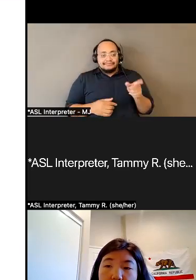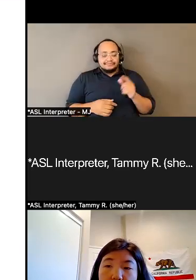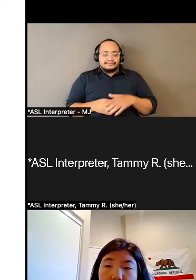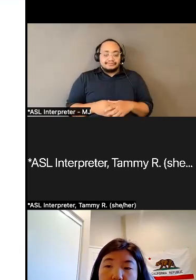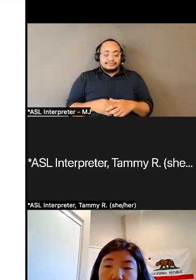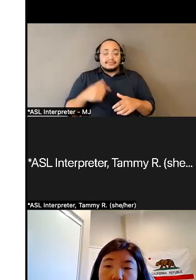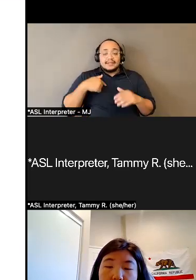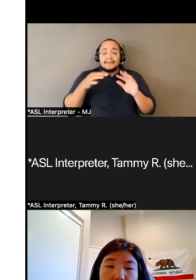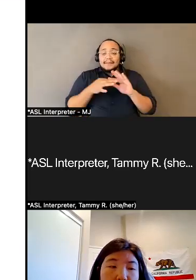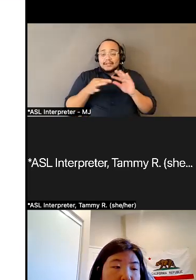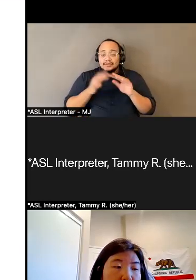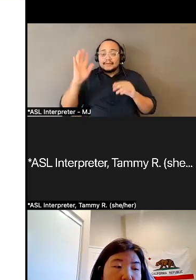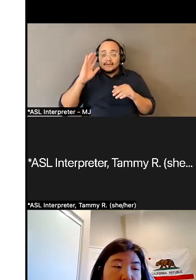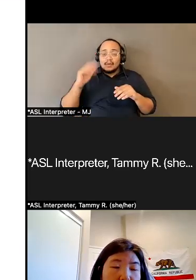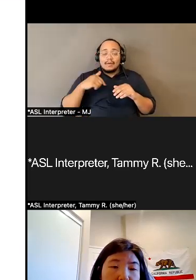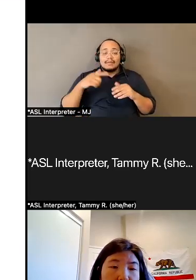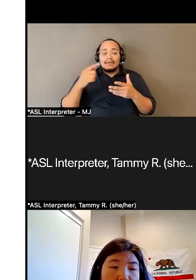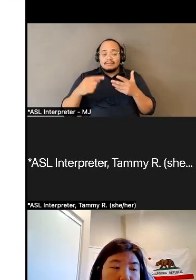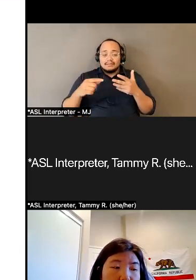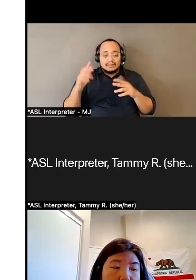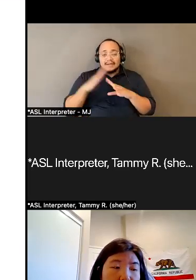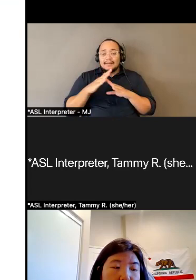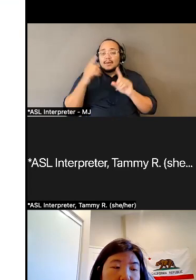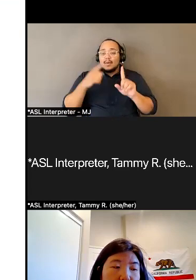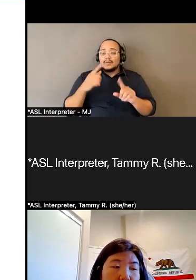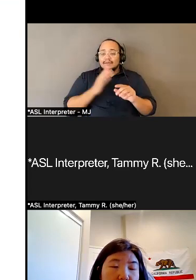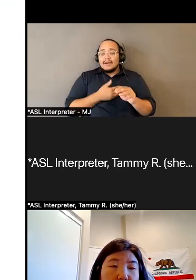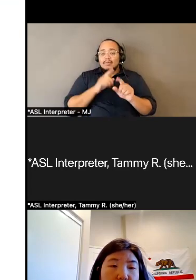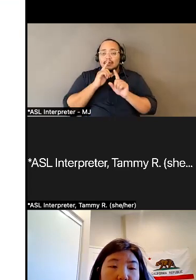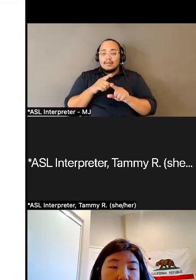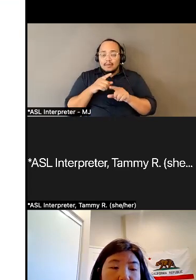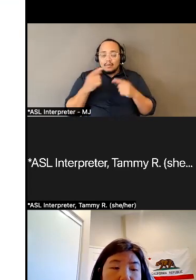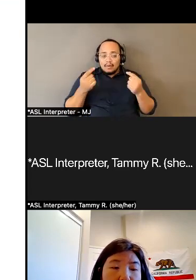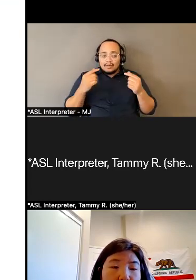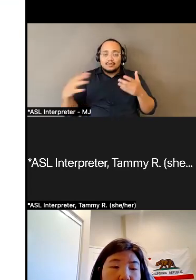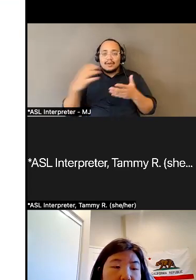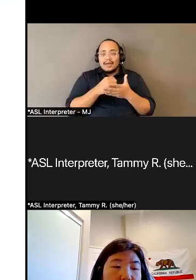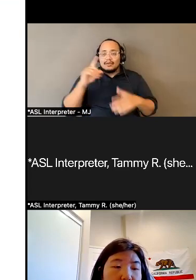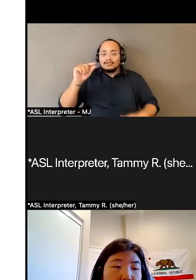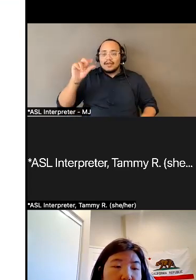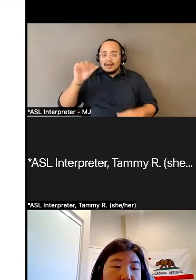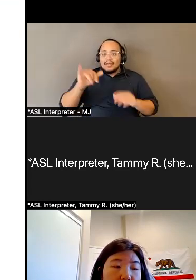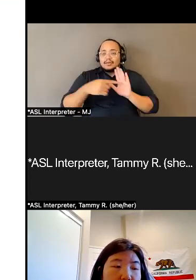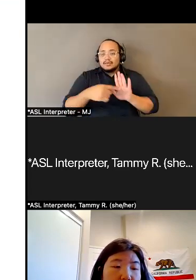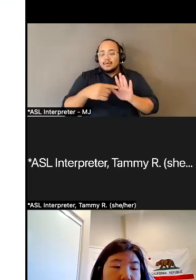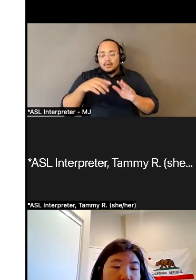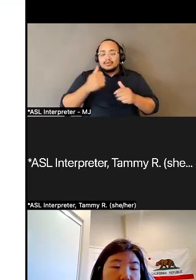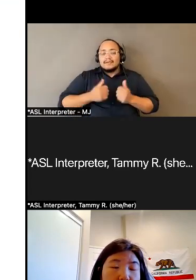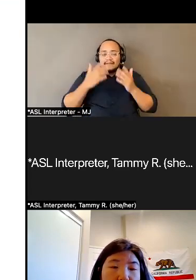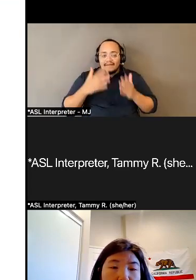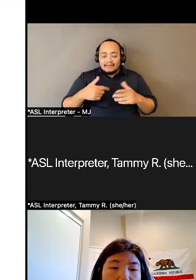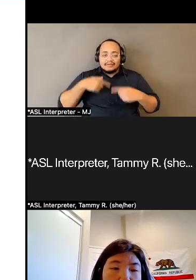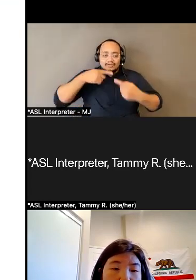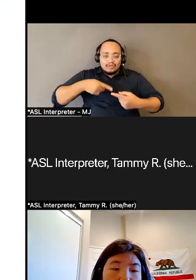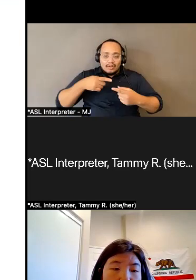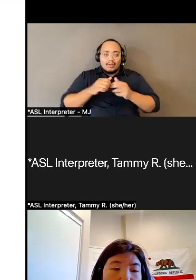So as I mentioned before, one of the main goals of our report was really to gather data that showed that survivors are grappling with